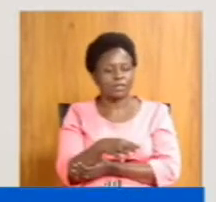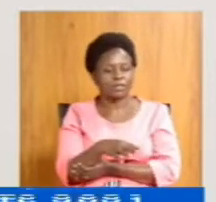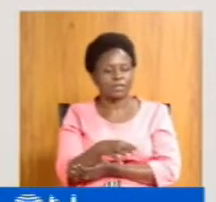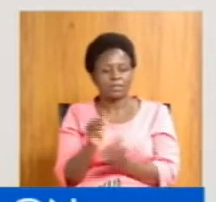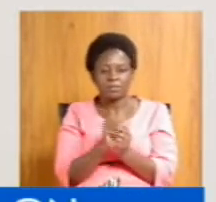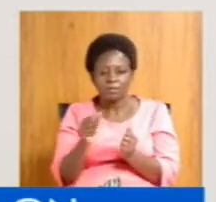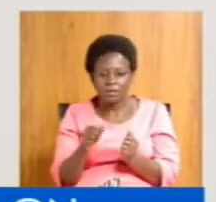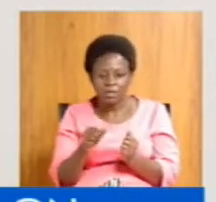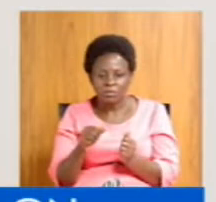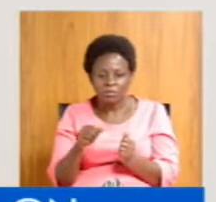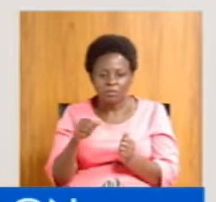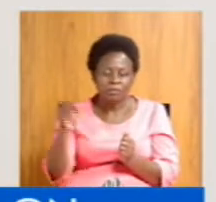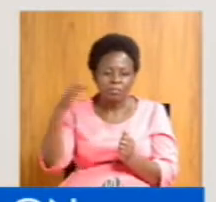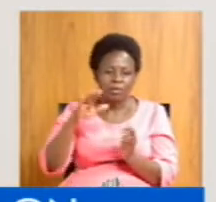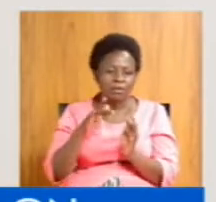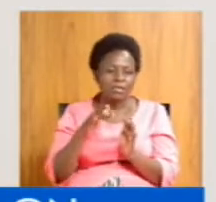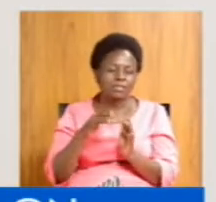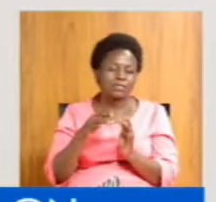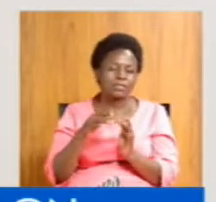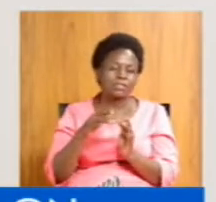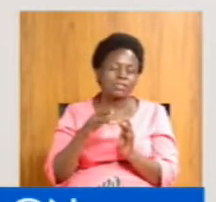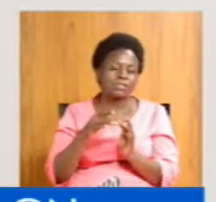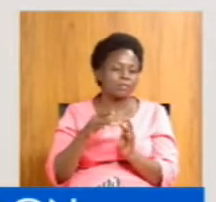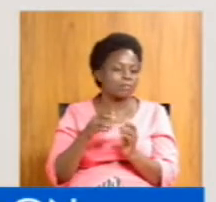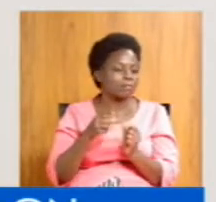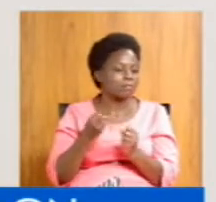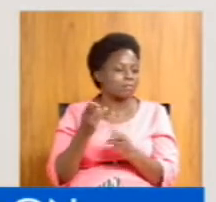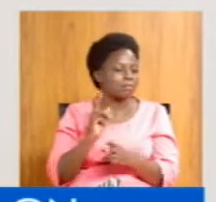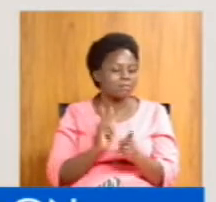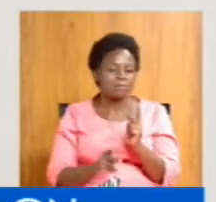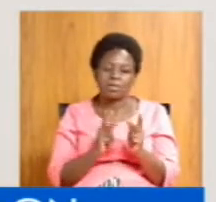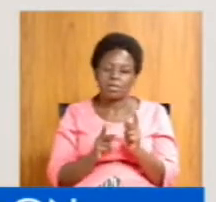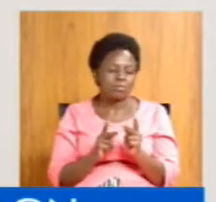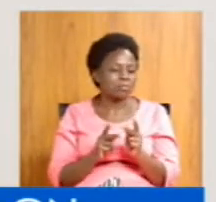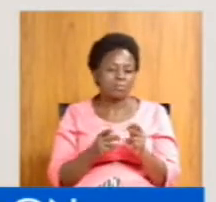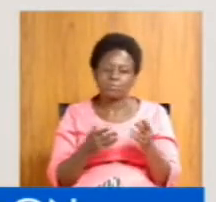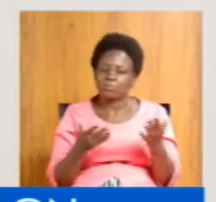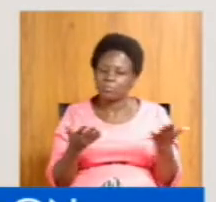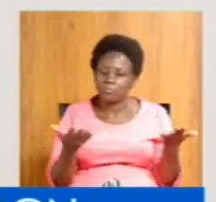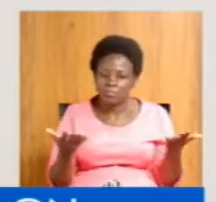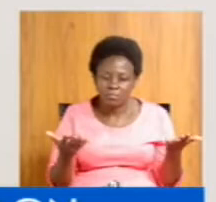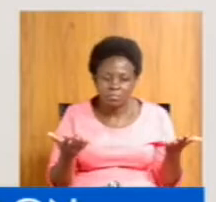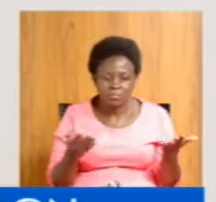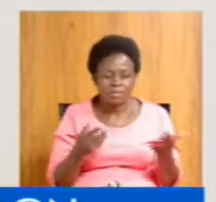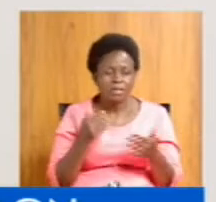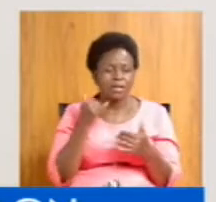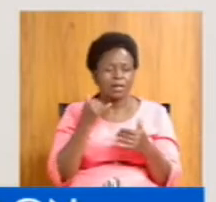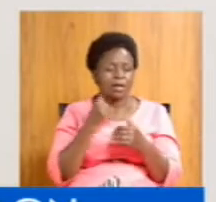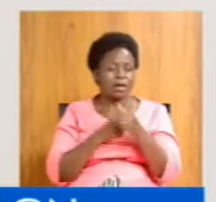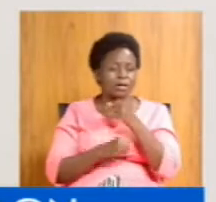Without internet and electricity we know that so many people are being deprived. Yes for the last 20 years